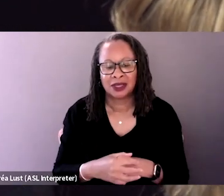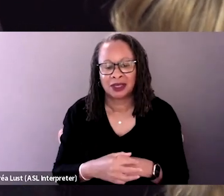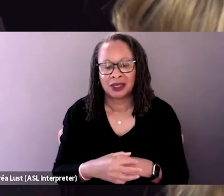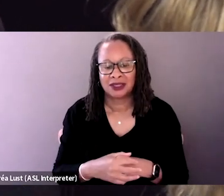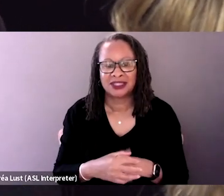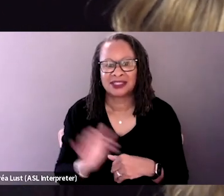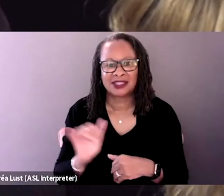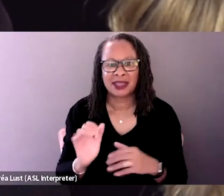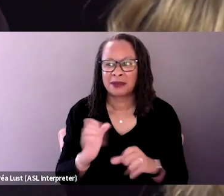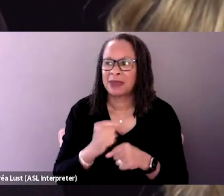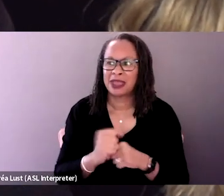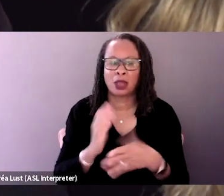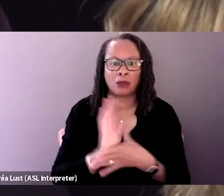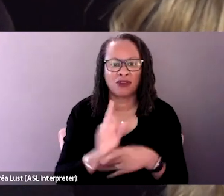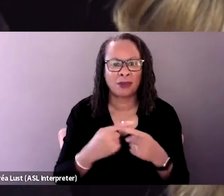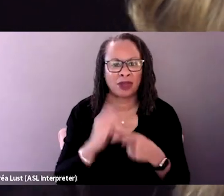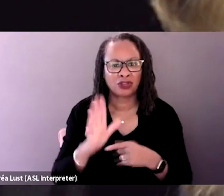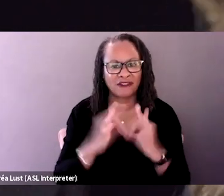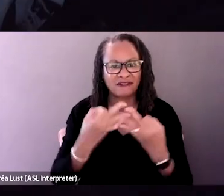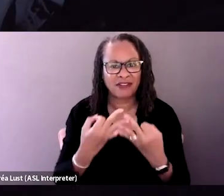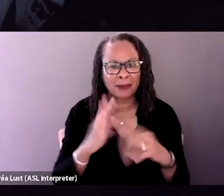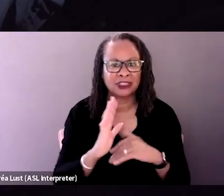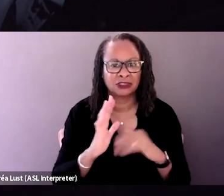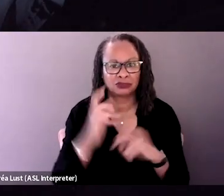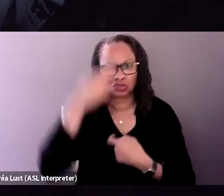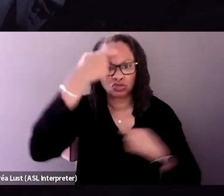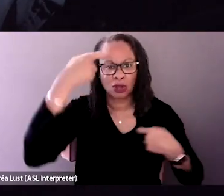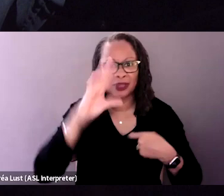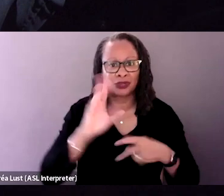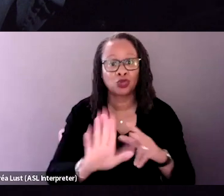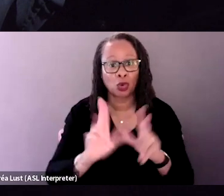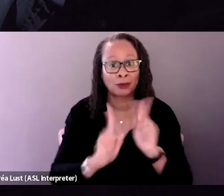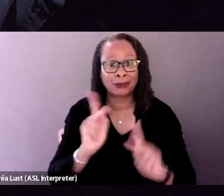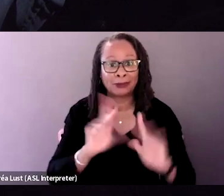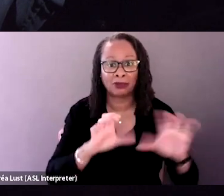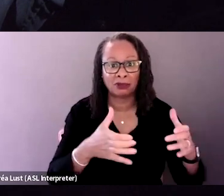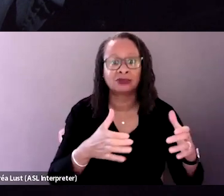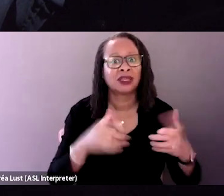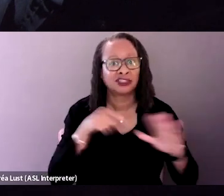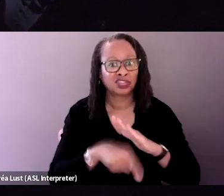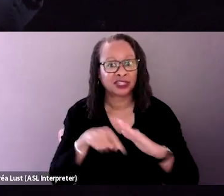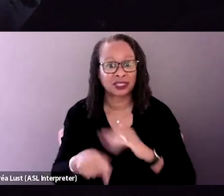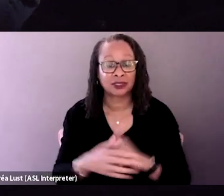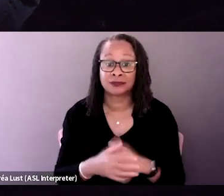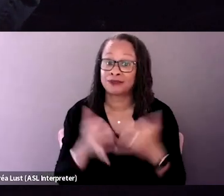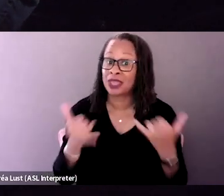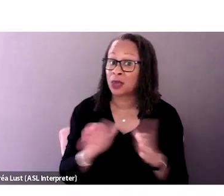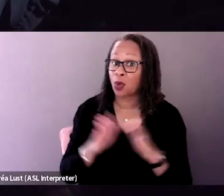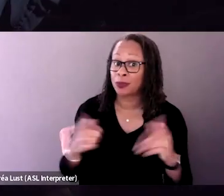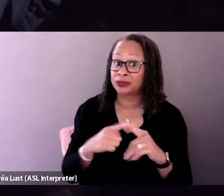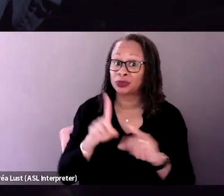your family's trauma and your people's genocide. We would like to open this up to questions if you have